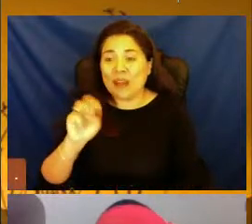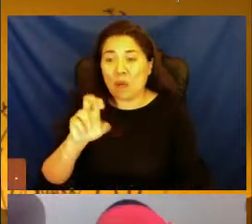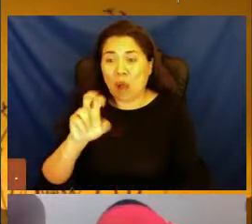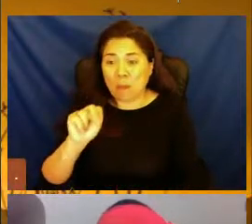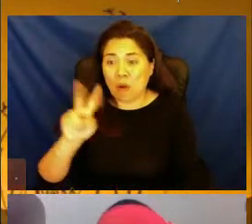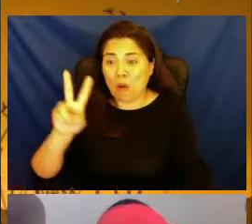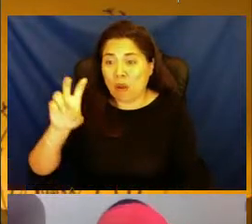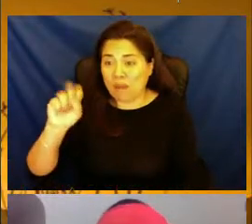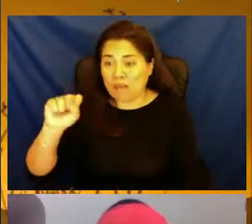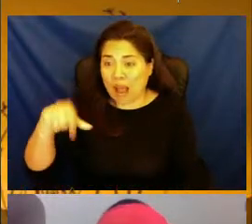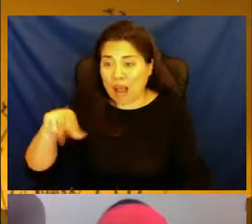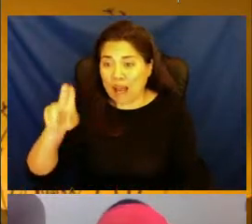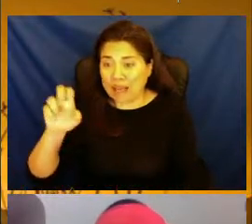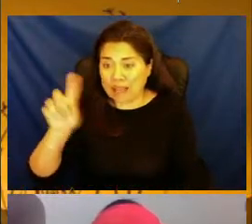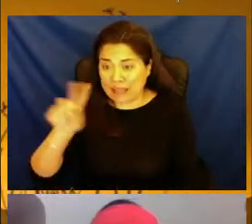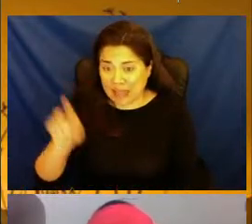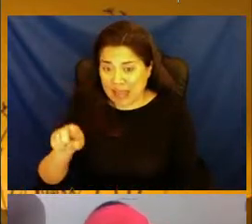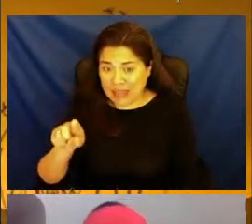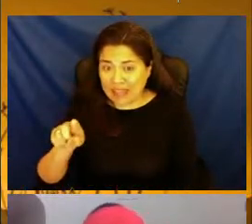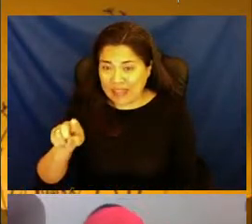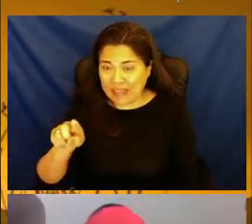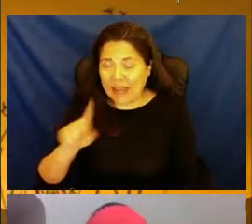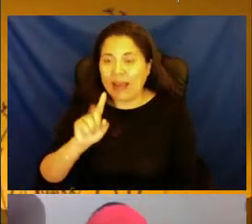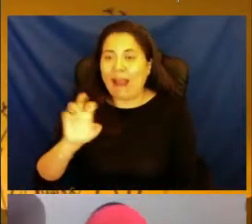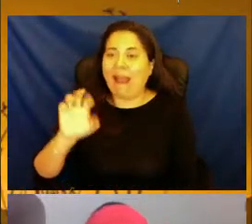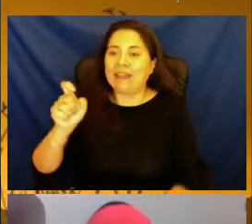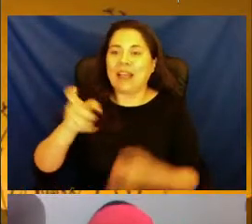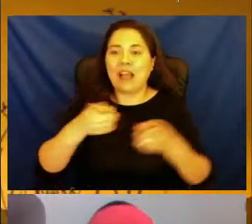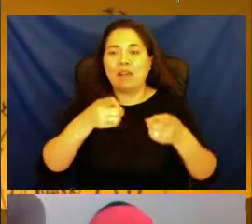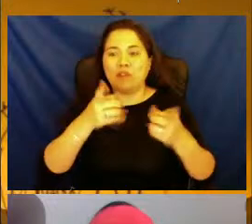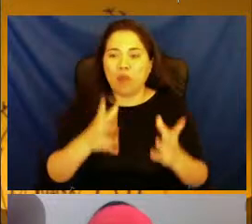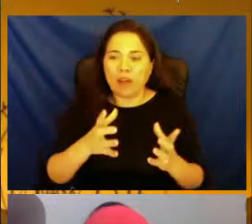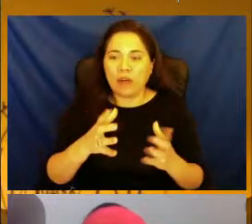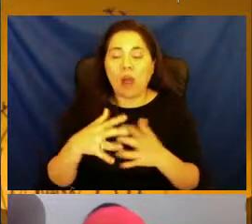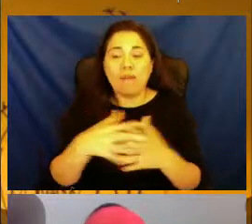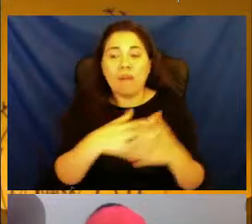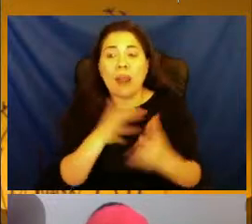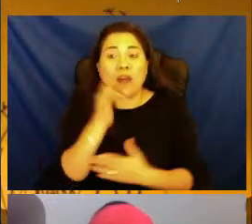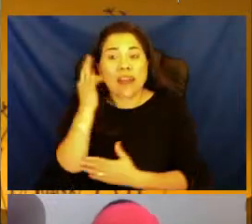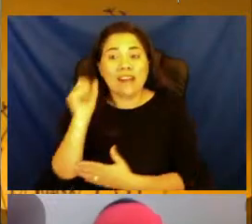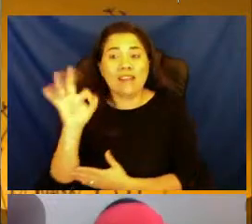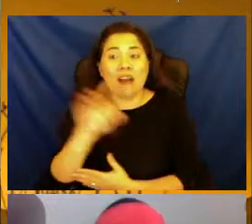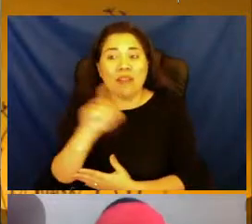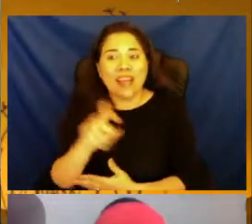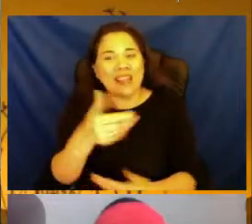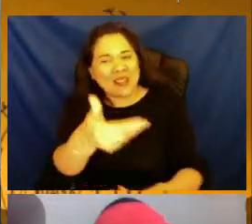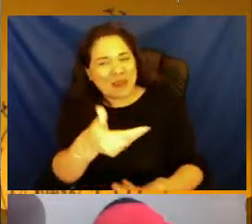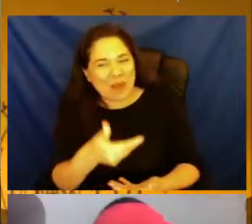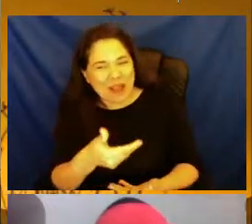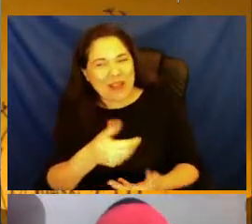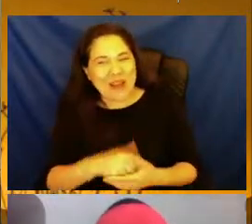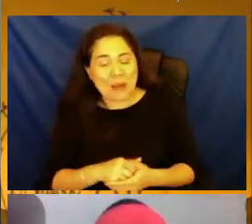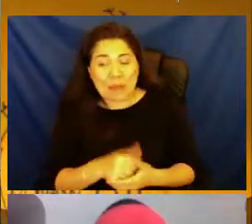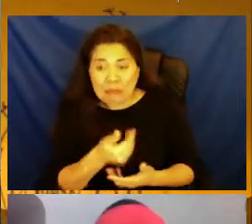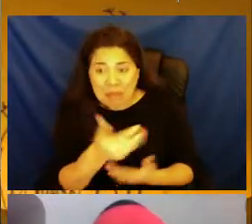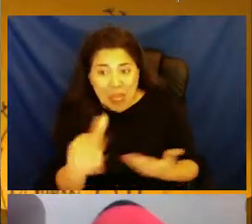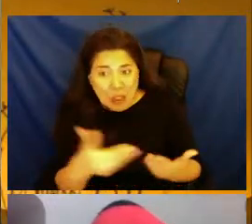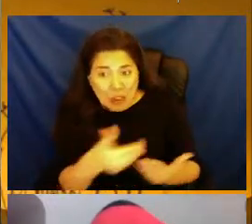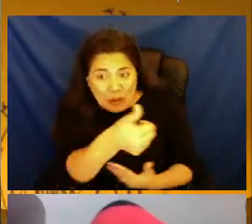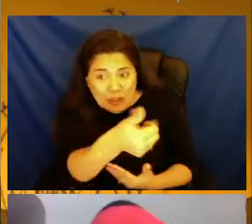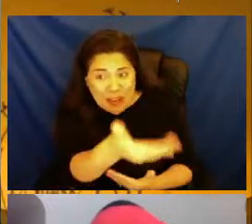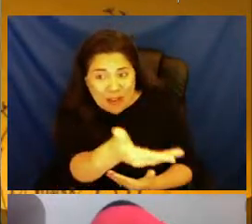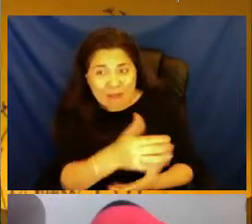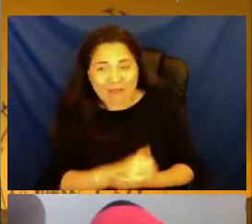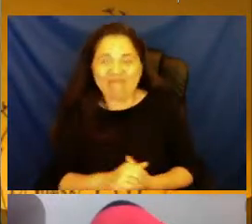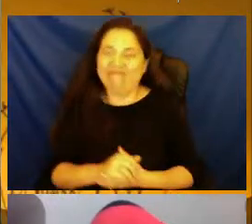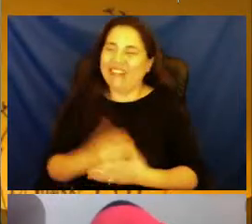Juan Vasquez, the Executive Director of the American Indians in Texas. Welcome. Thank you. If you can share a few words.